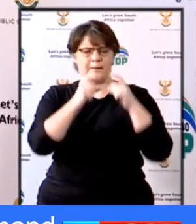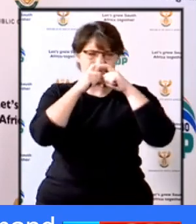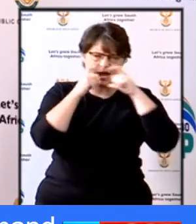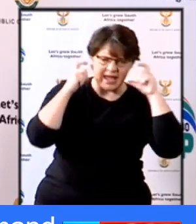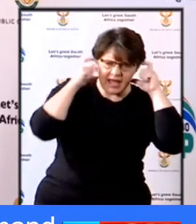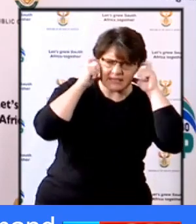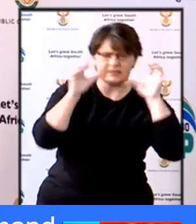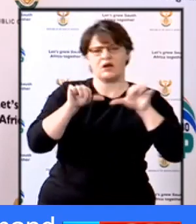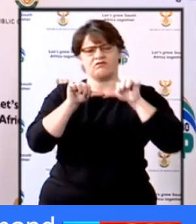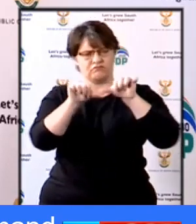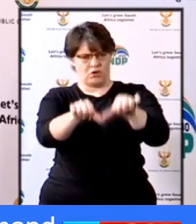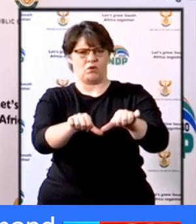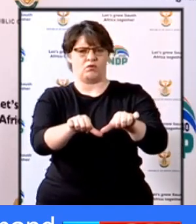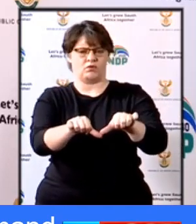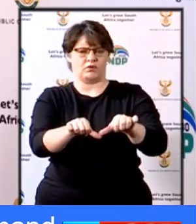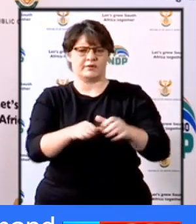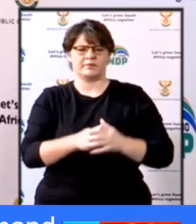masks.